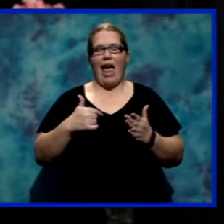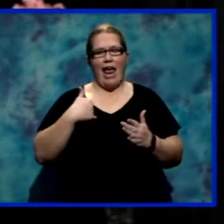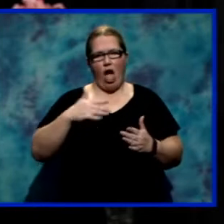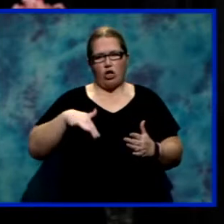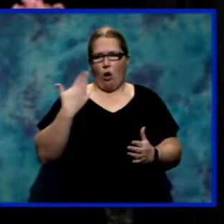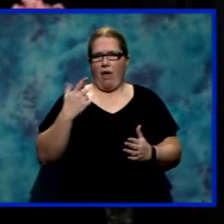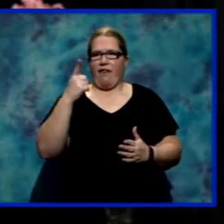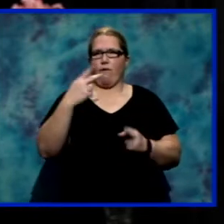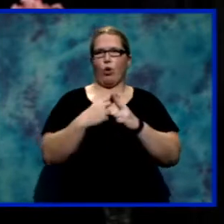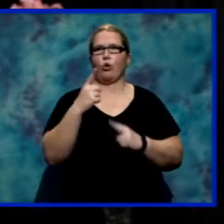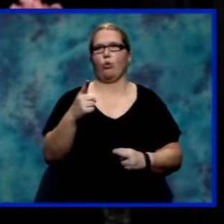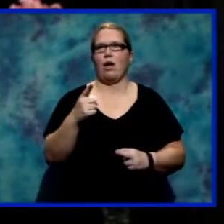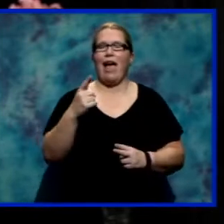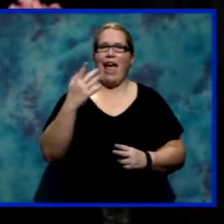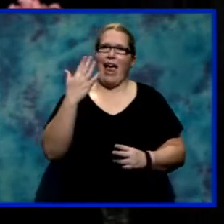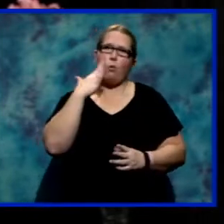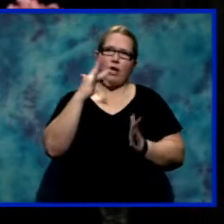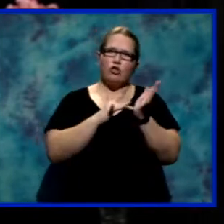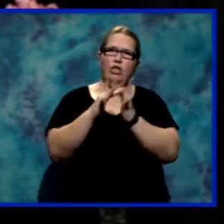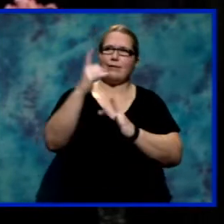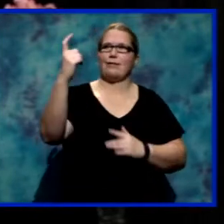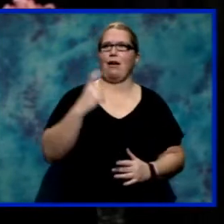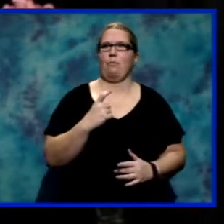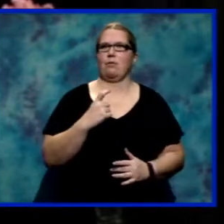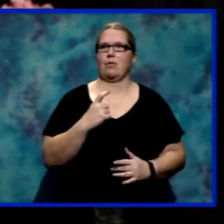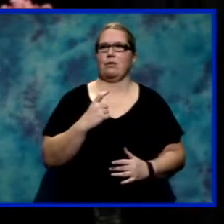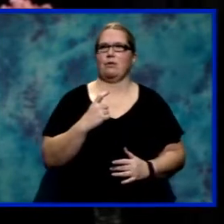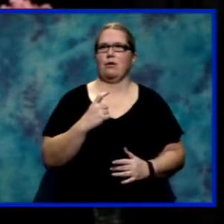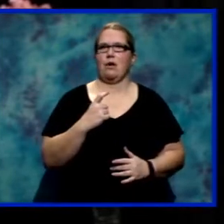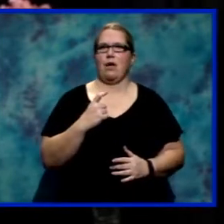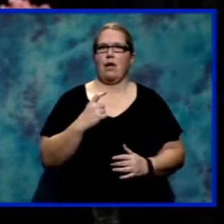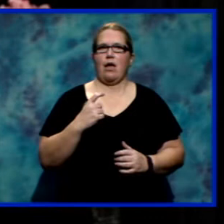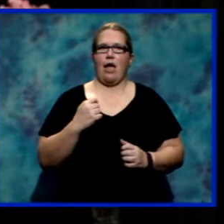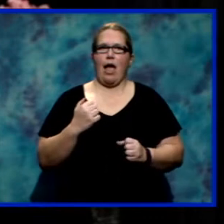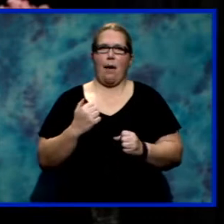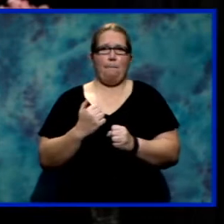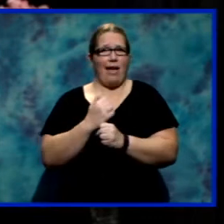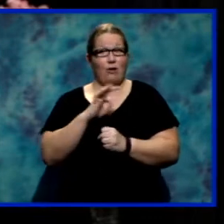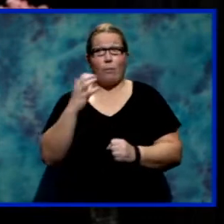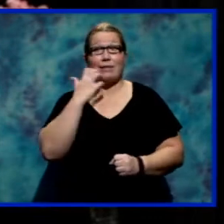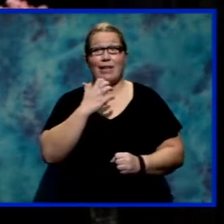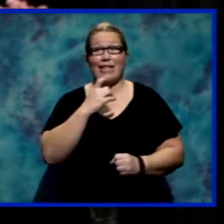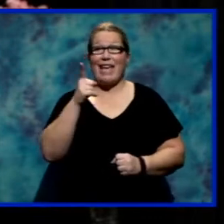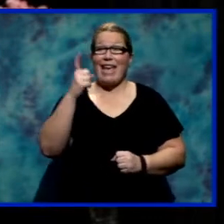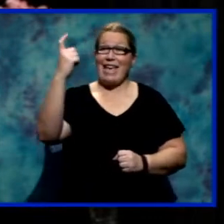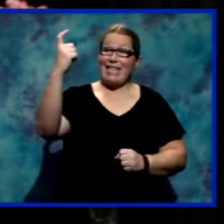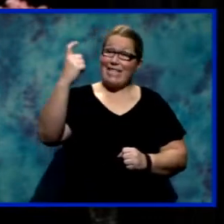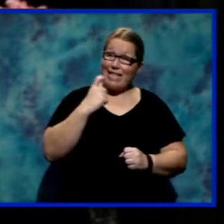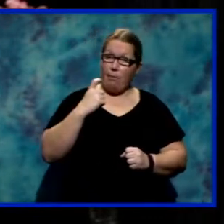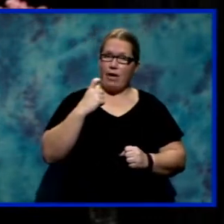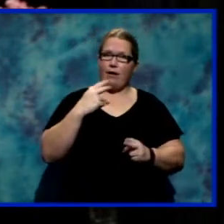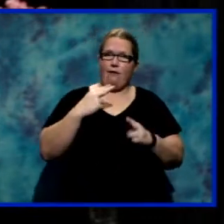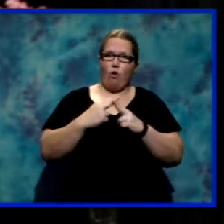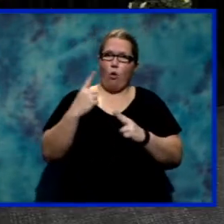Jesus comes, make no mistake, he's coming for people who are baptized with the Holy